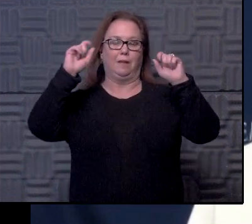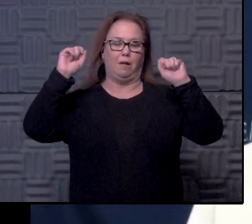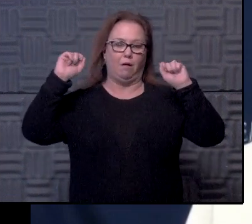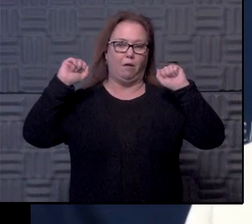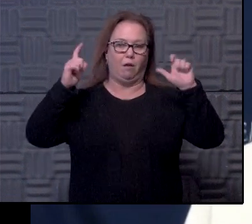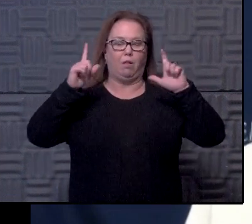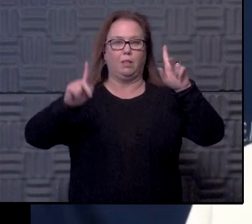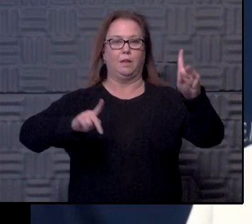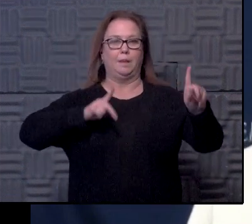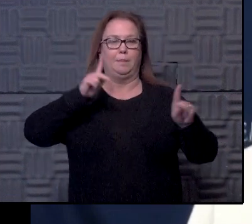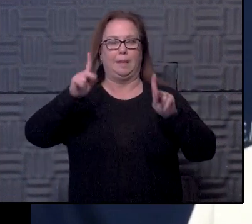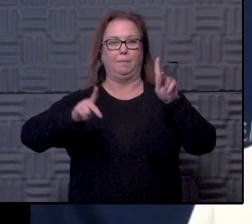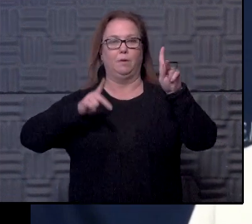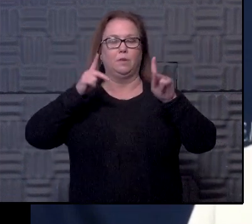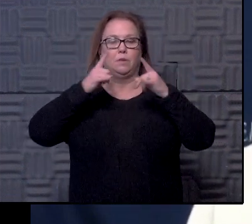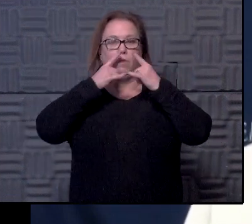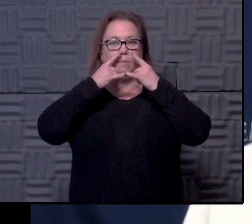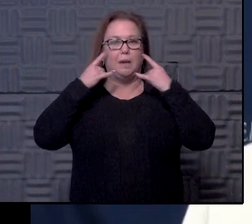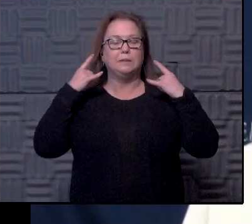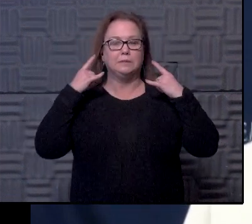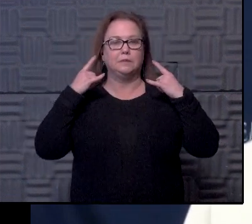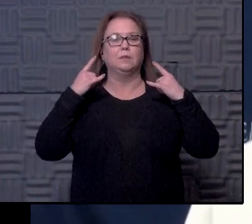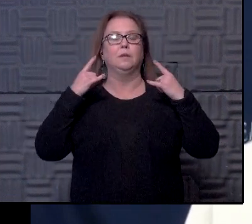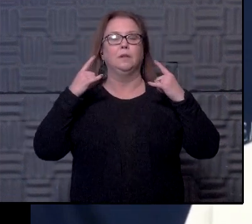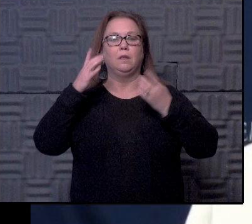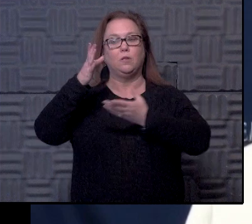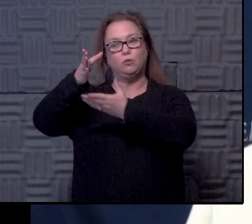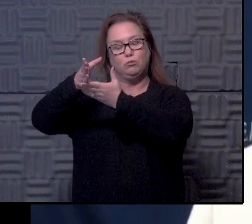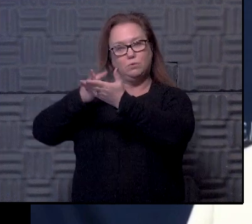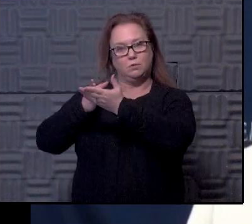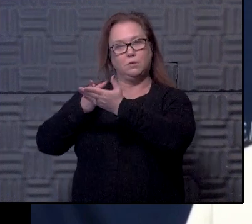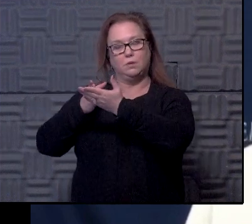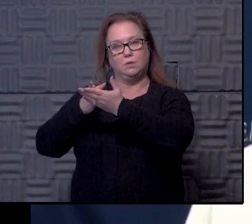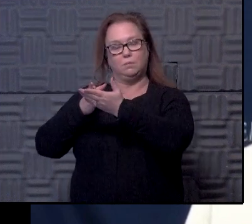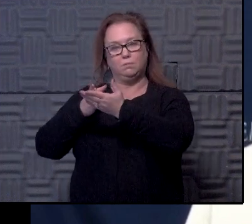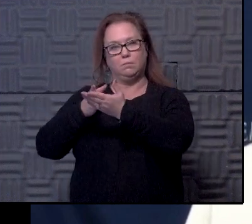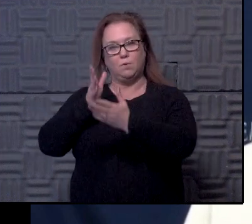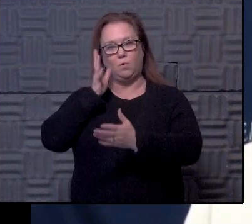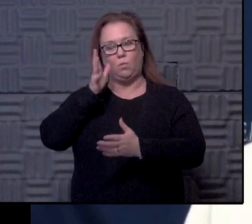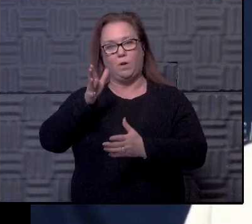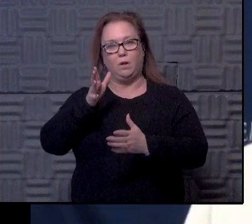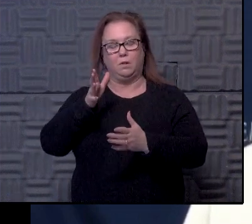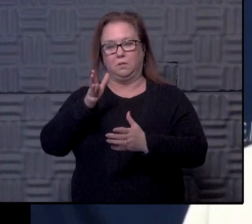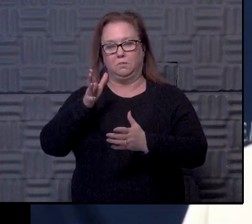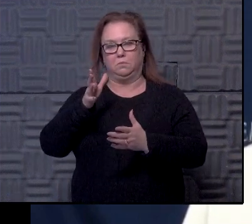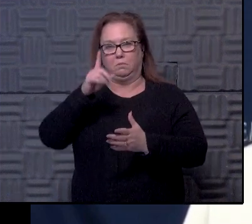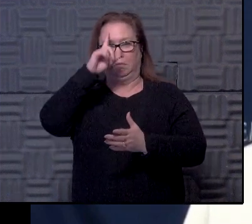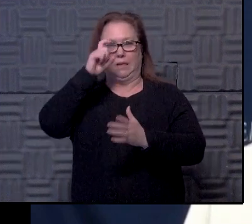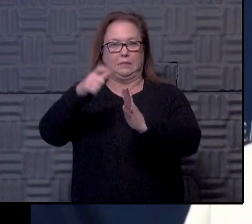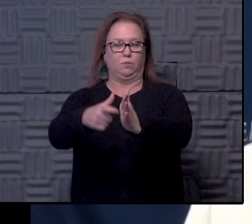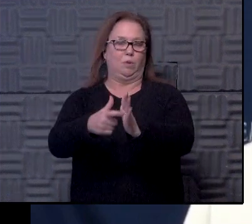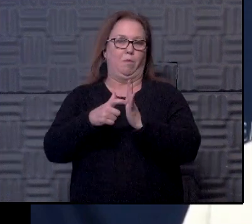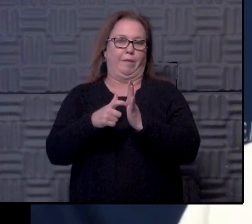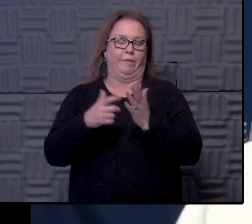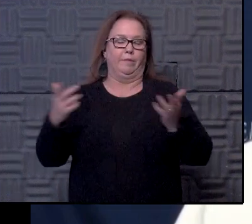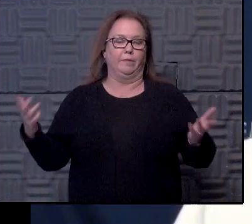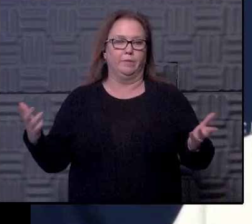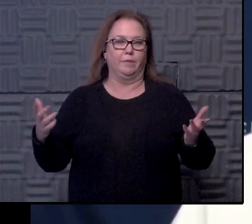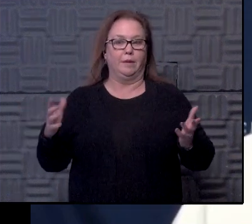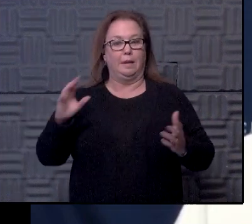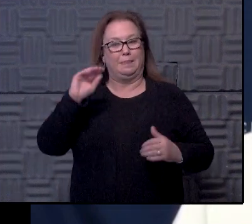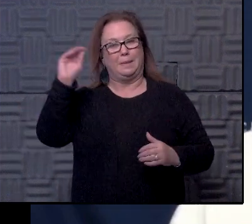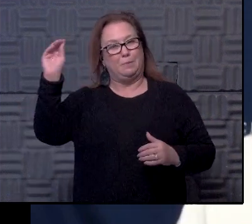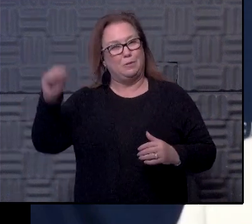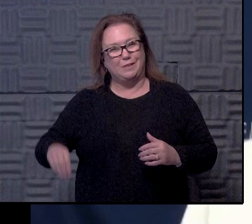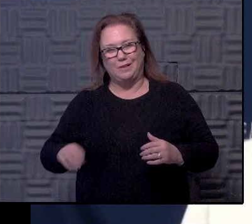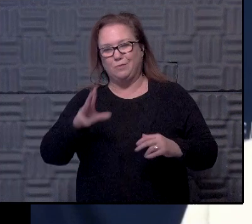single person in a community to wear their mask, there are some that will do it simply because it is required. And that percentage,